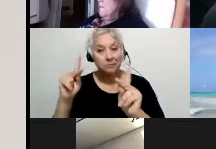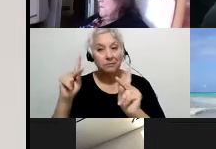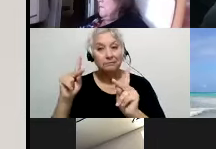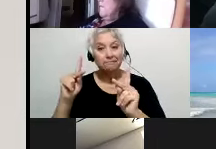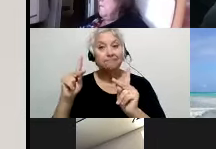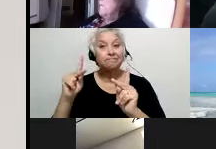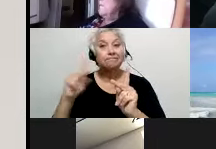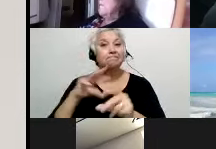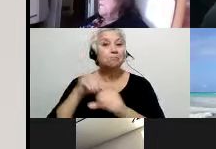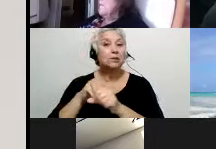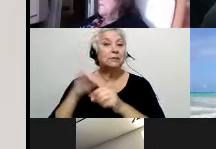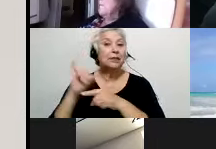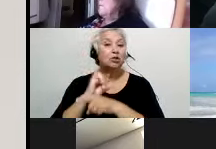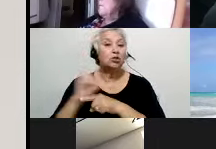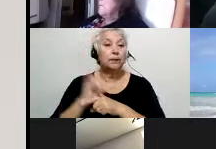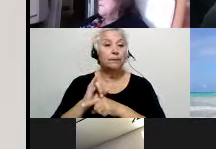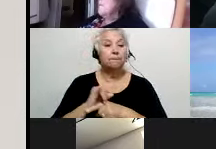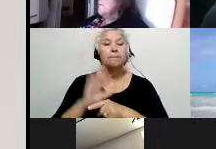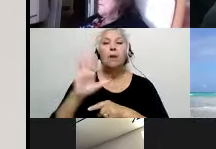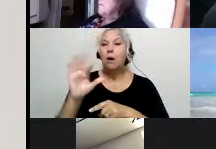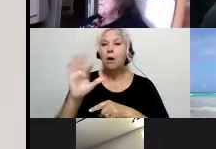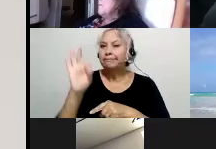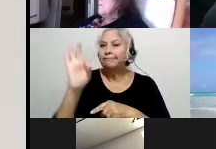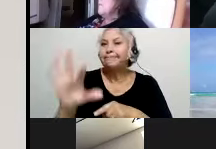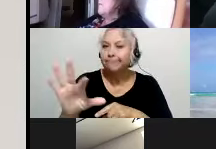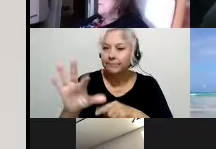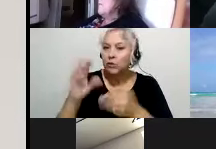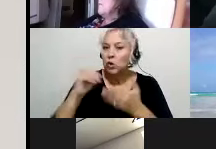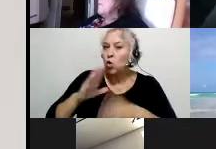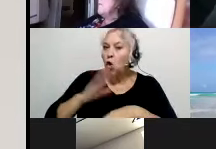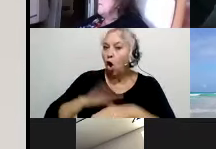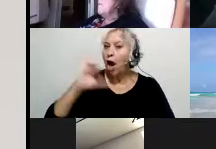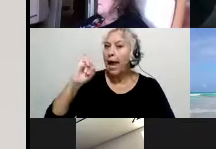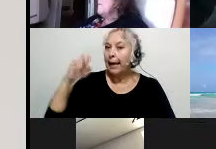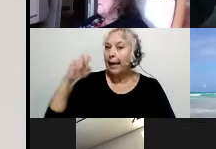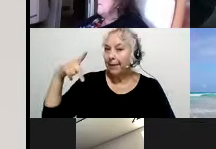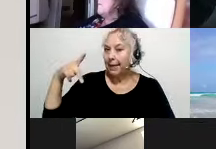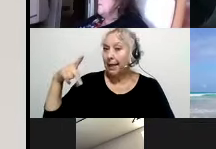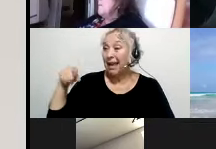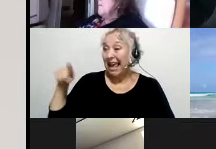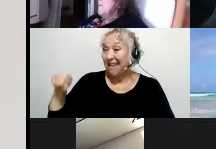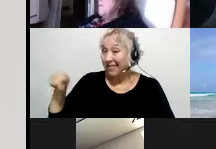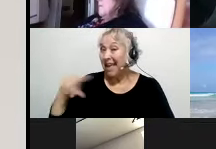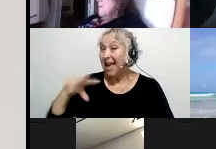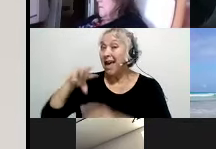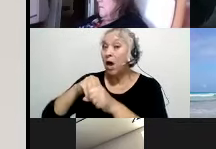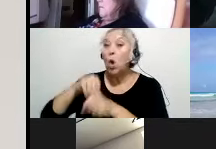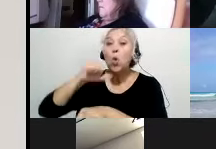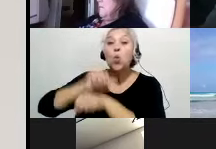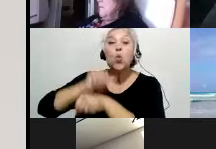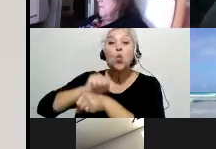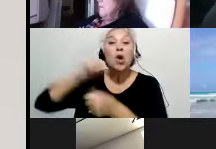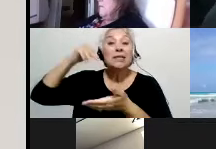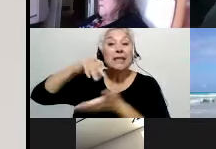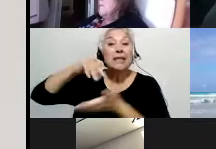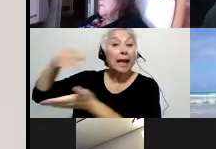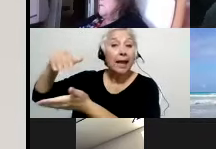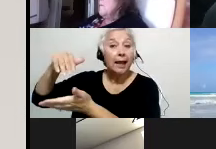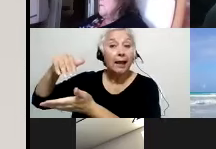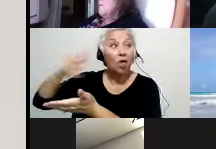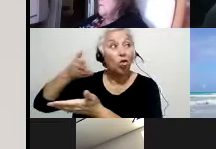that. Do want to mention that students on IEPs who participate in work study through our partners,